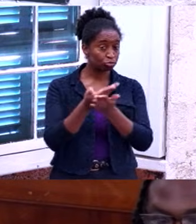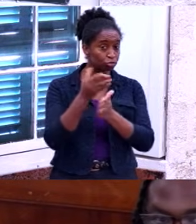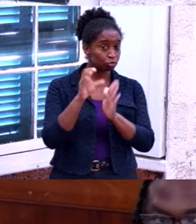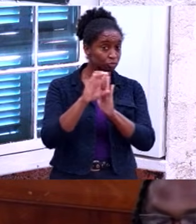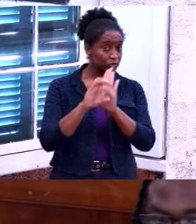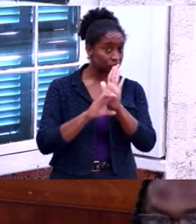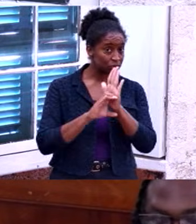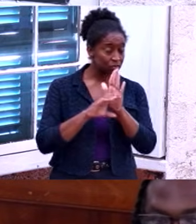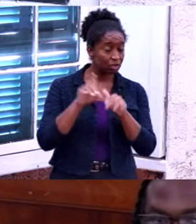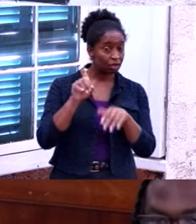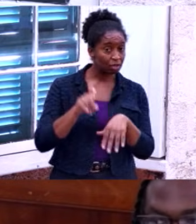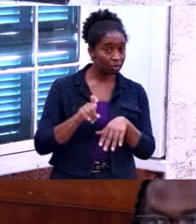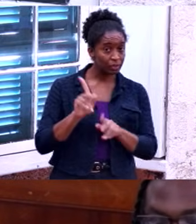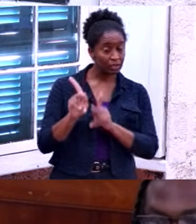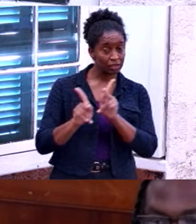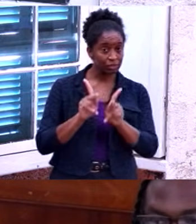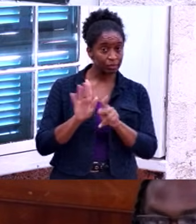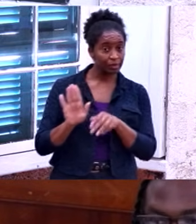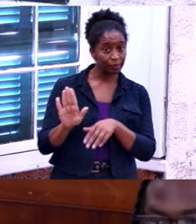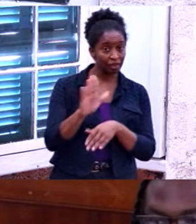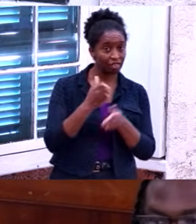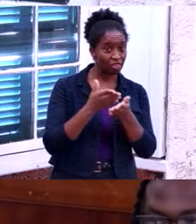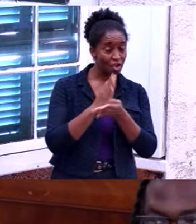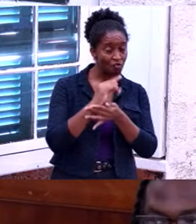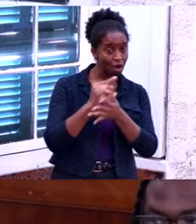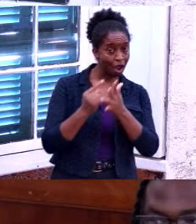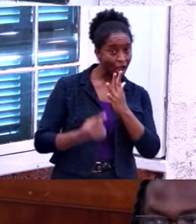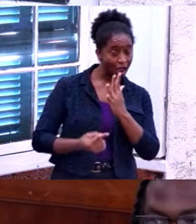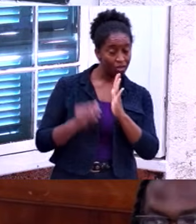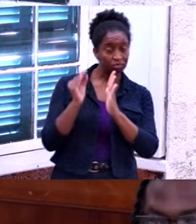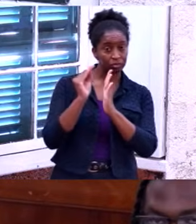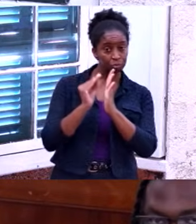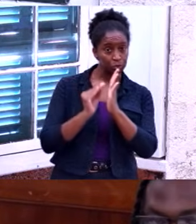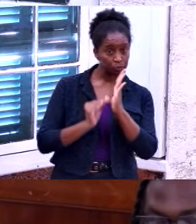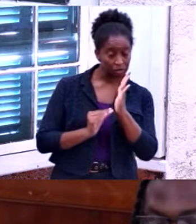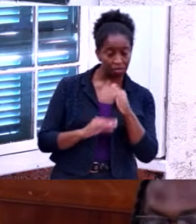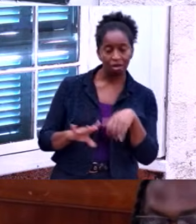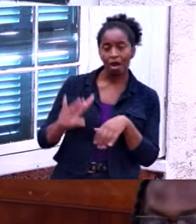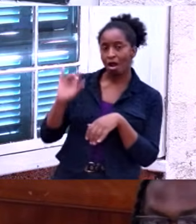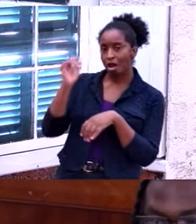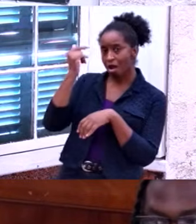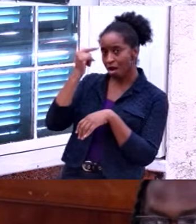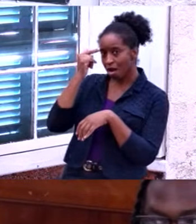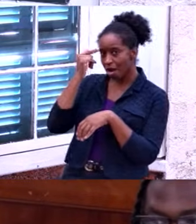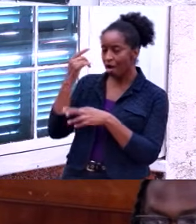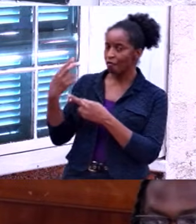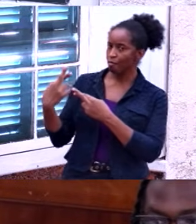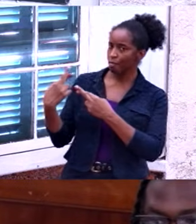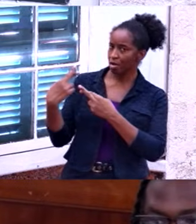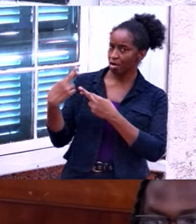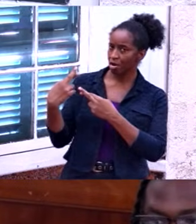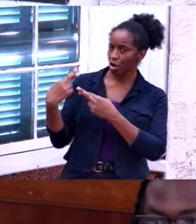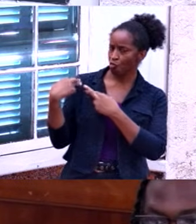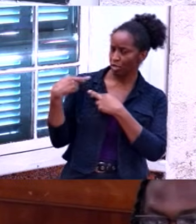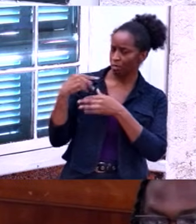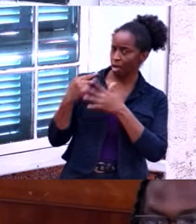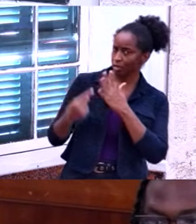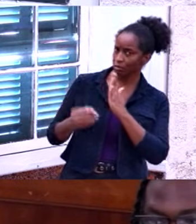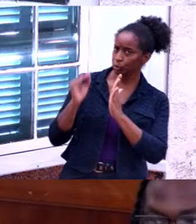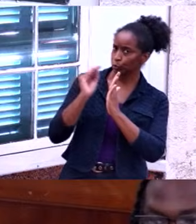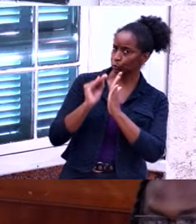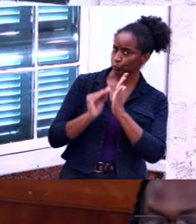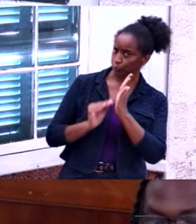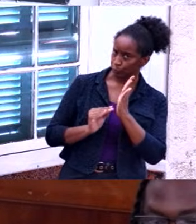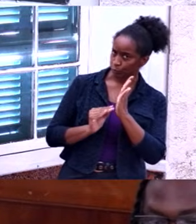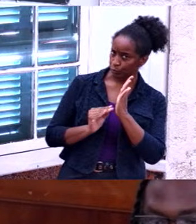rights of the citizens and what are the obligations of the state as it relates to those citizens without attending to the issues as to